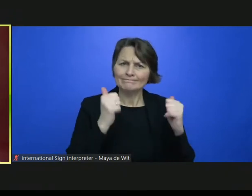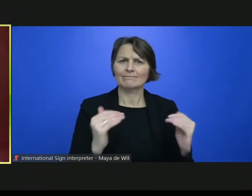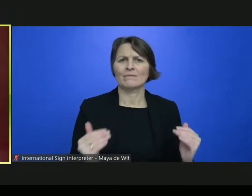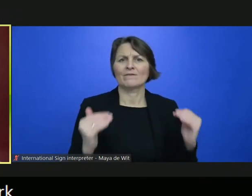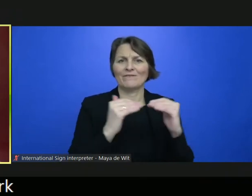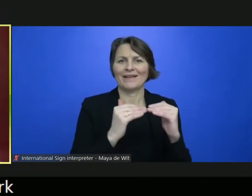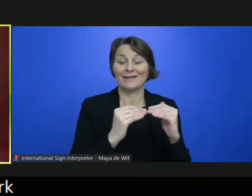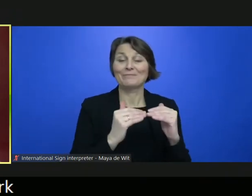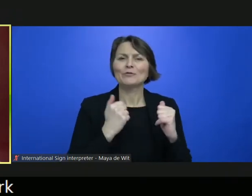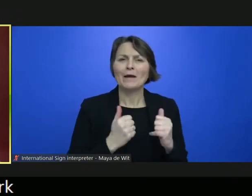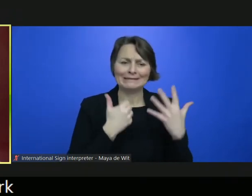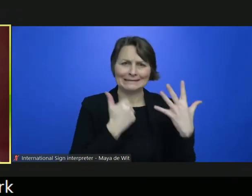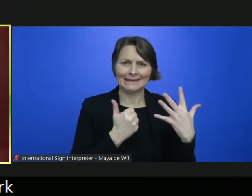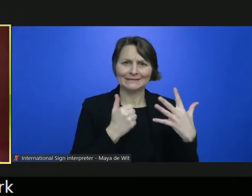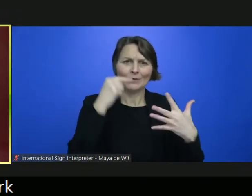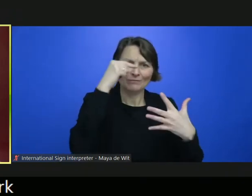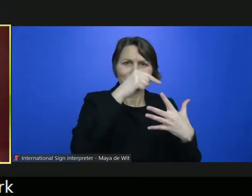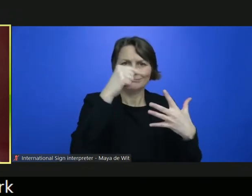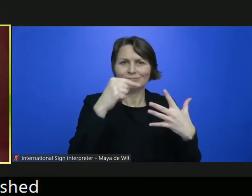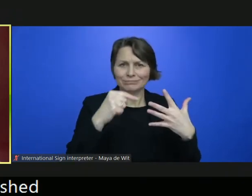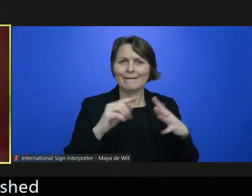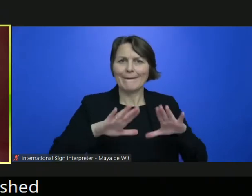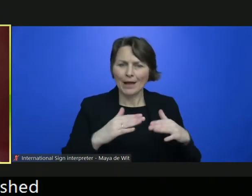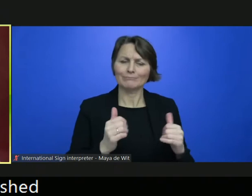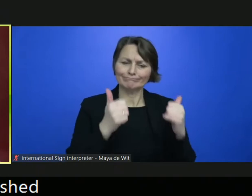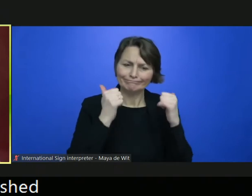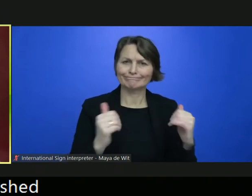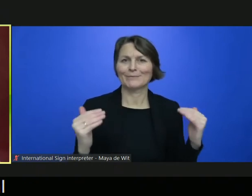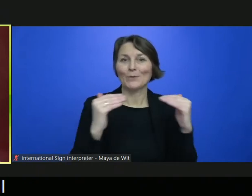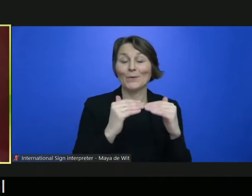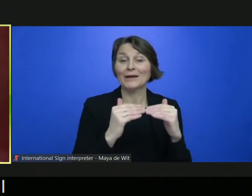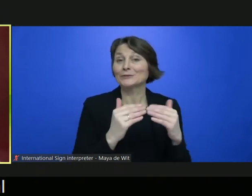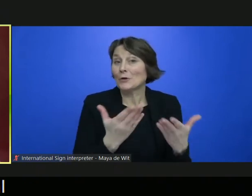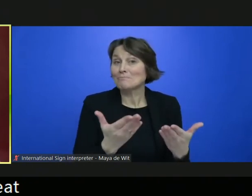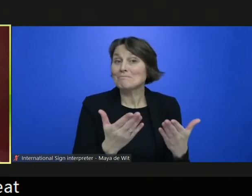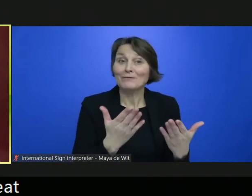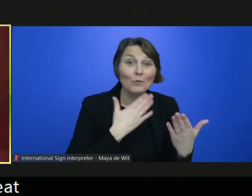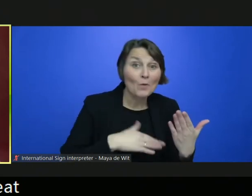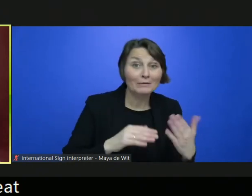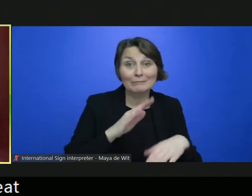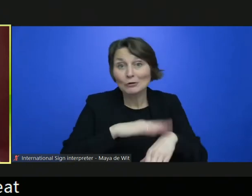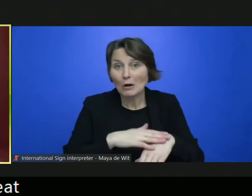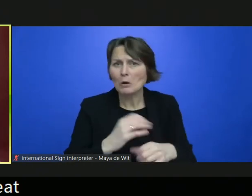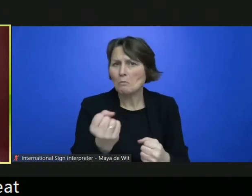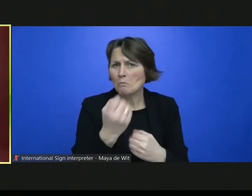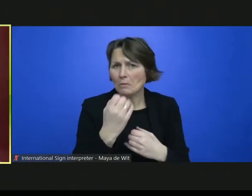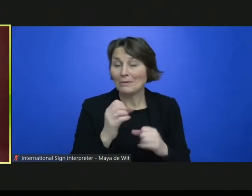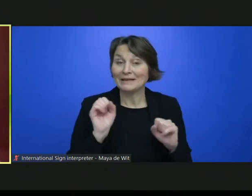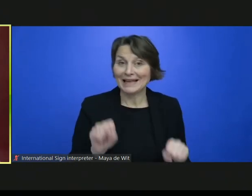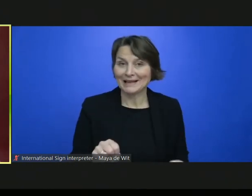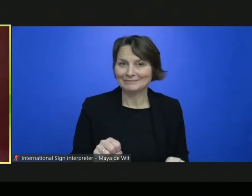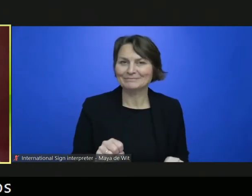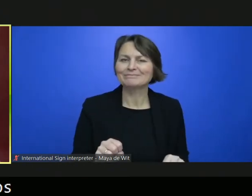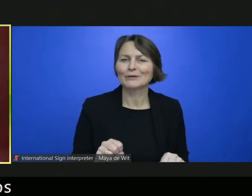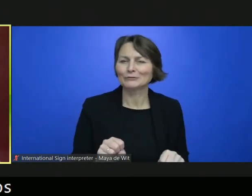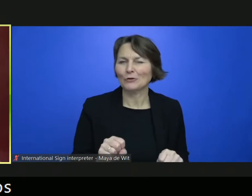find very useful. And again, I know IBM welcomes comment and very much hoping that Yves will be with us today to take us through